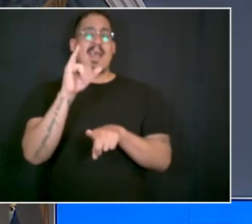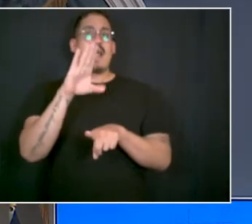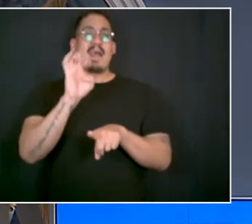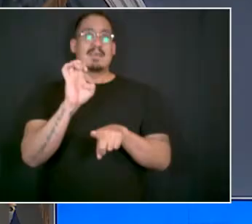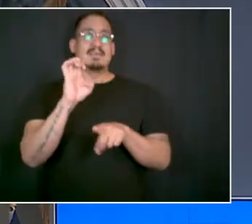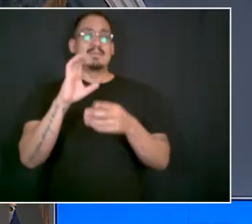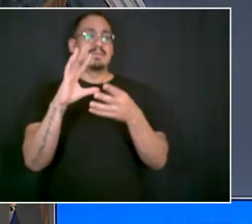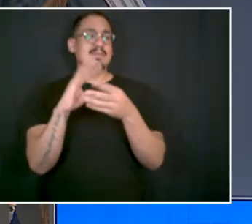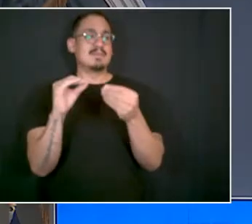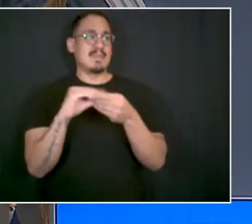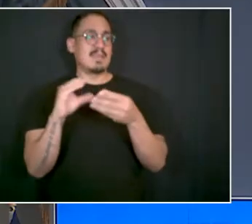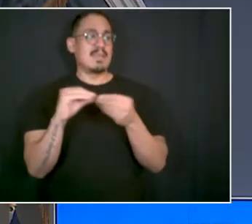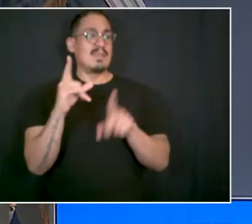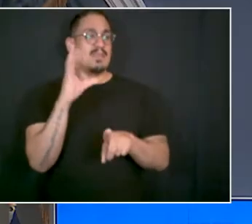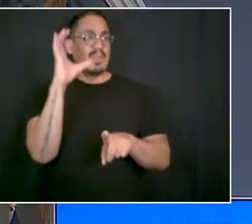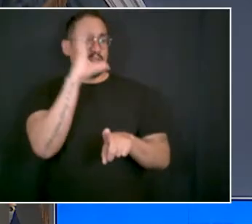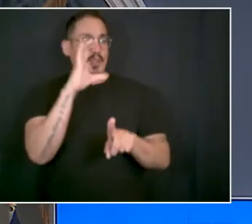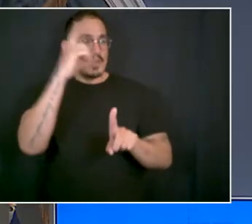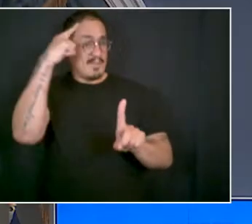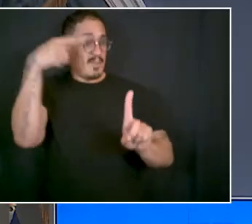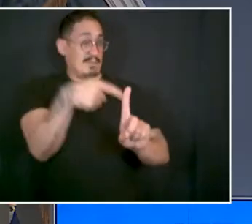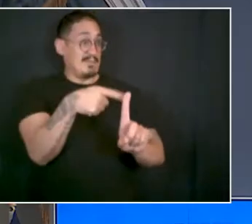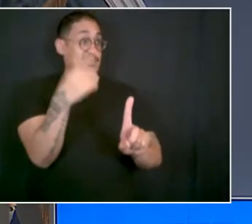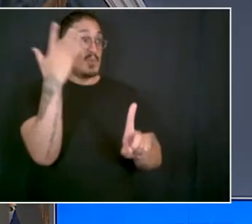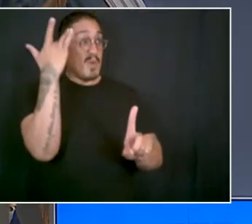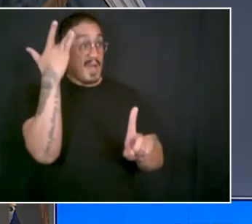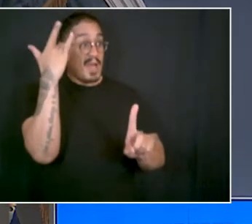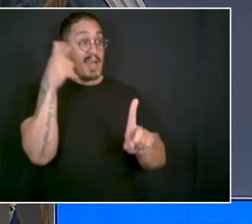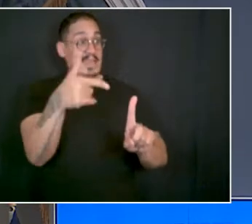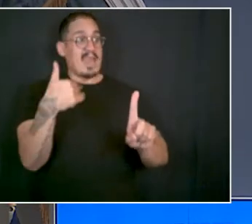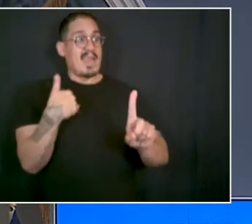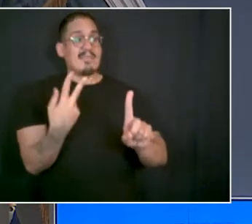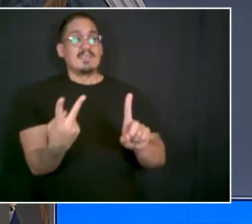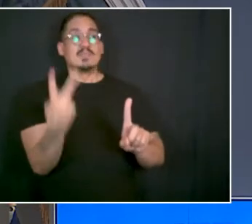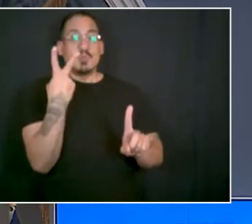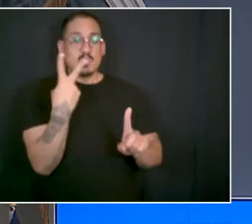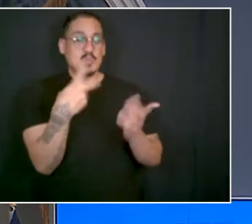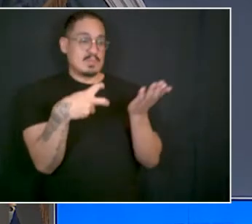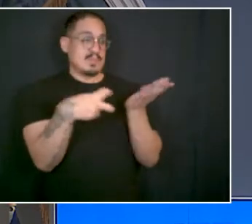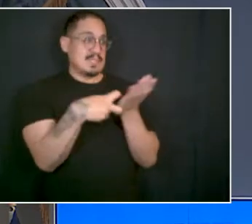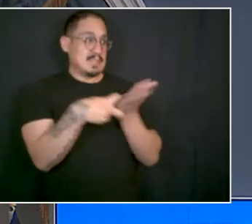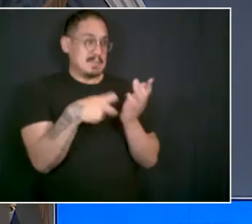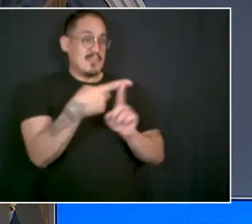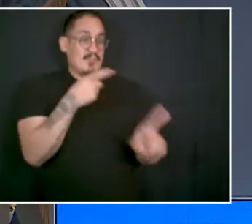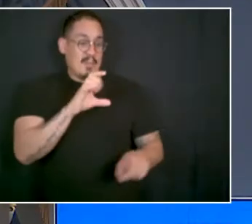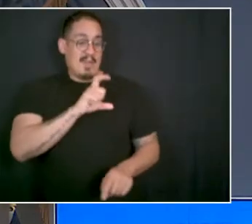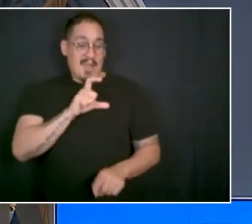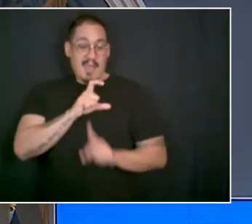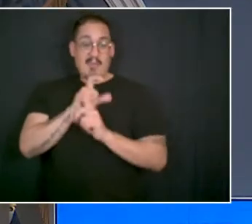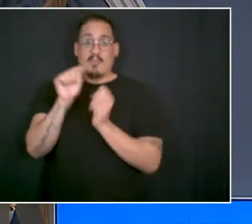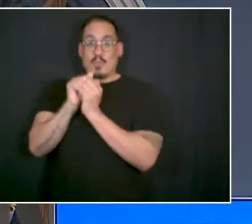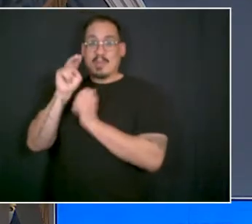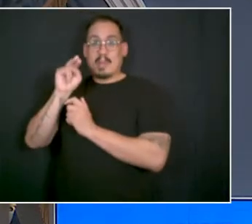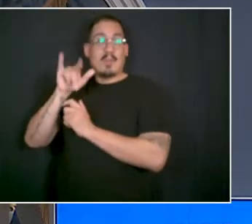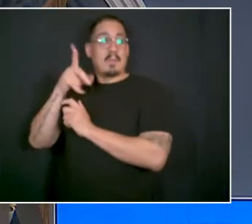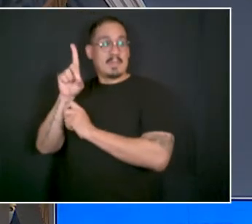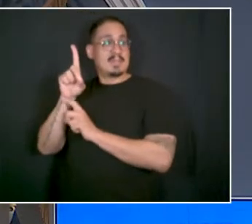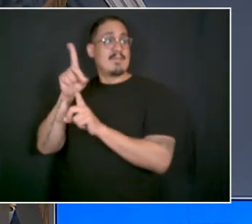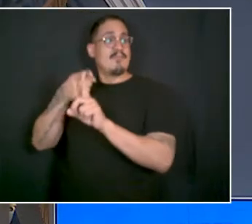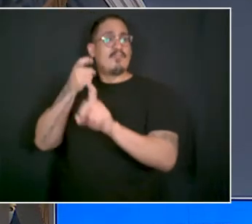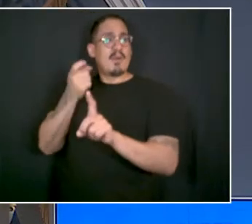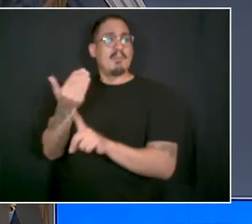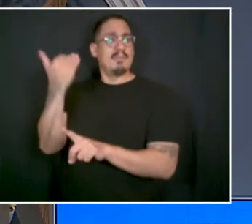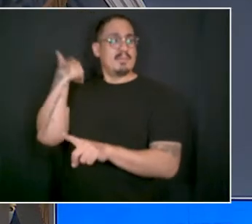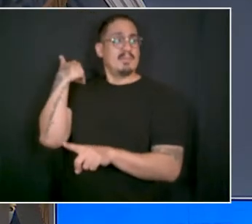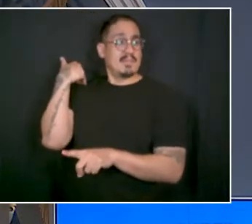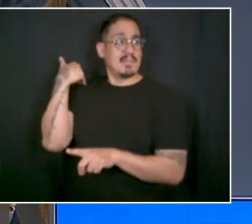NYPD on April 30th during the height of the protests at the schools. Mm-hmm. Those summonses were dismissed within weeks after